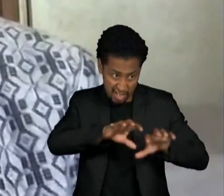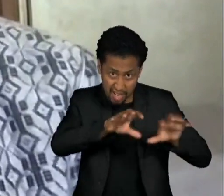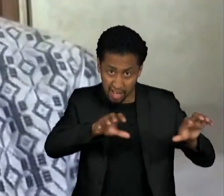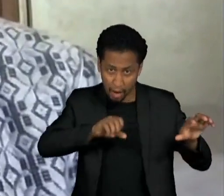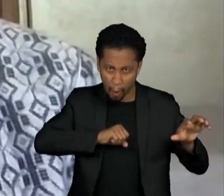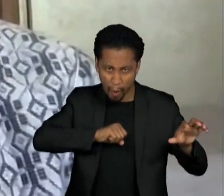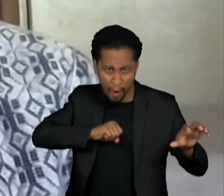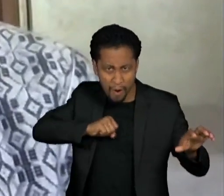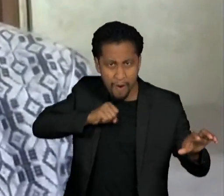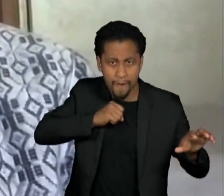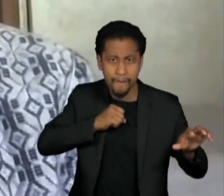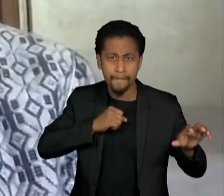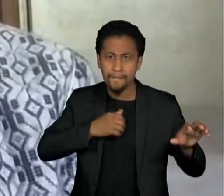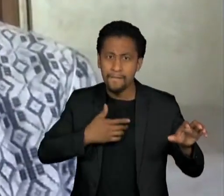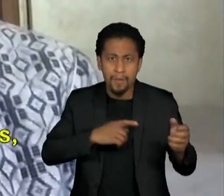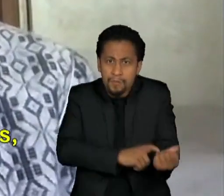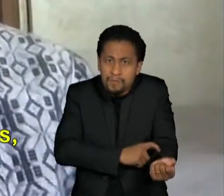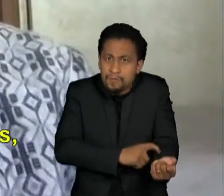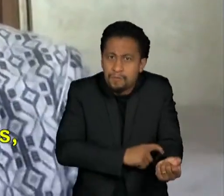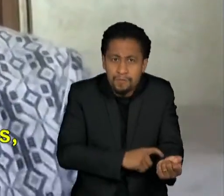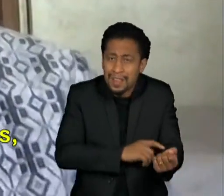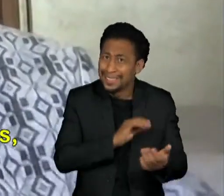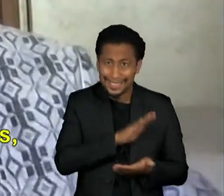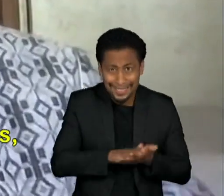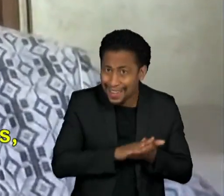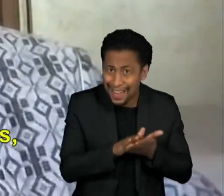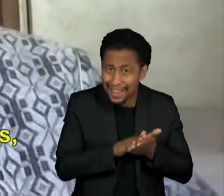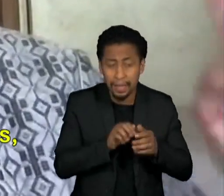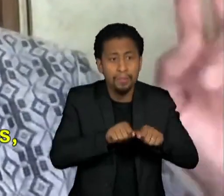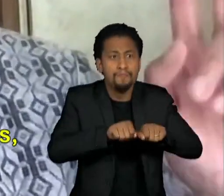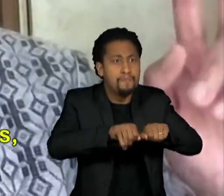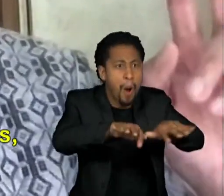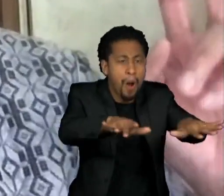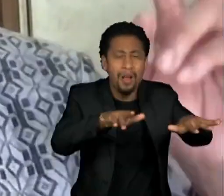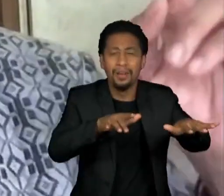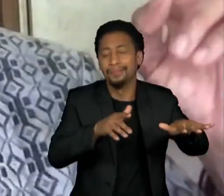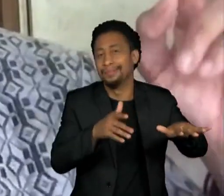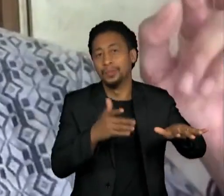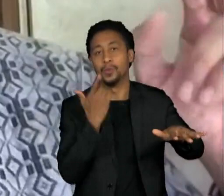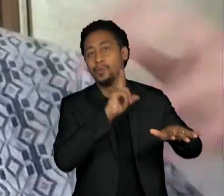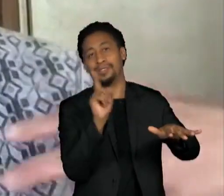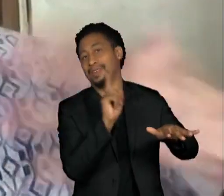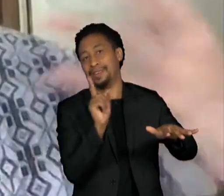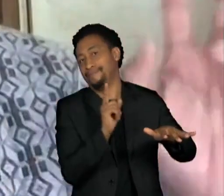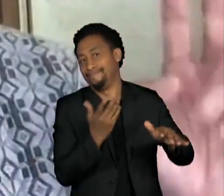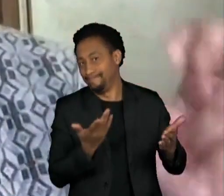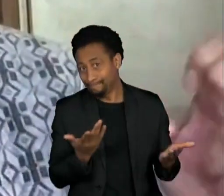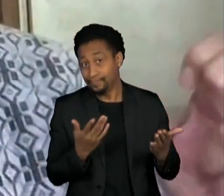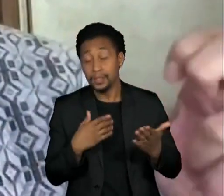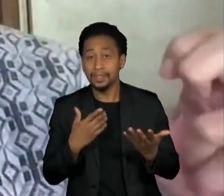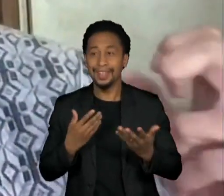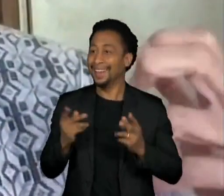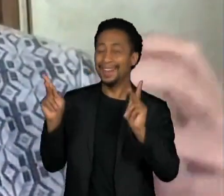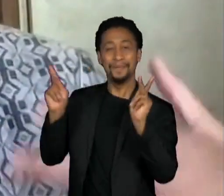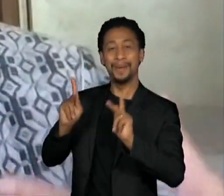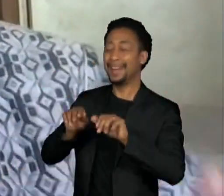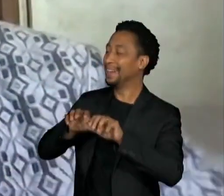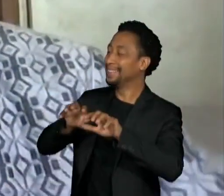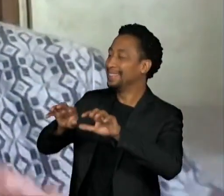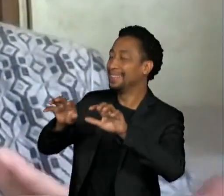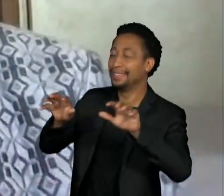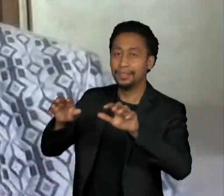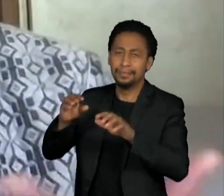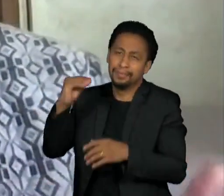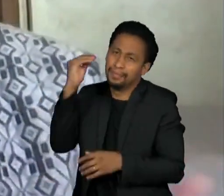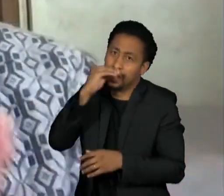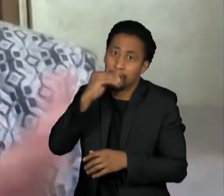just doesn't get the widest distribution. So this is part of the reason you have, and I'm going to put them in quotes, influencers